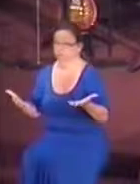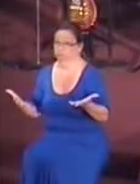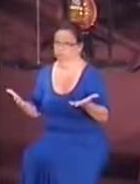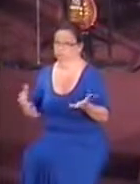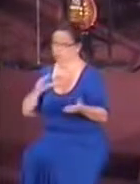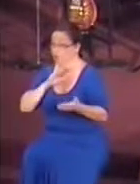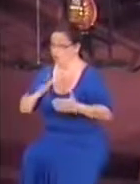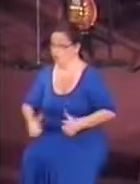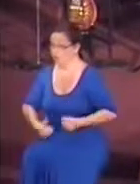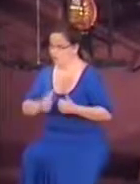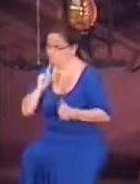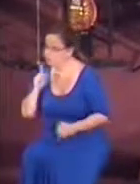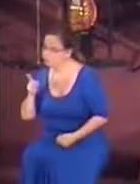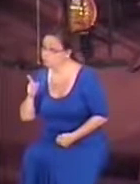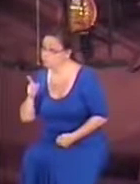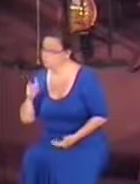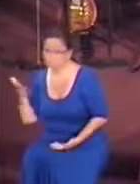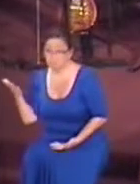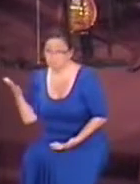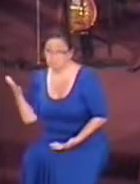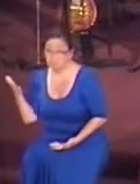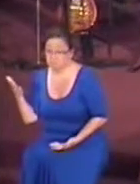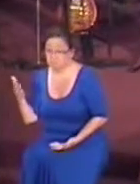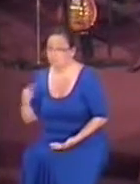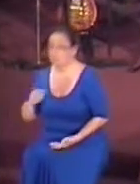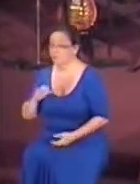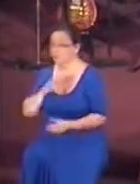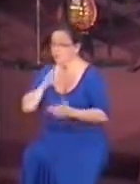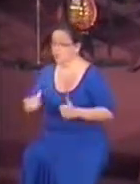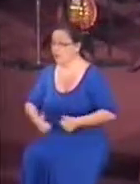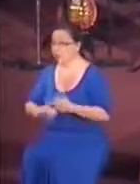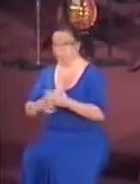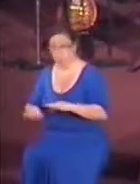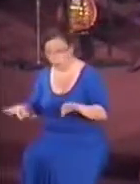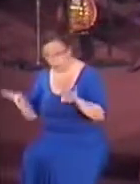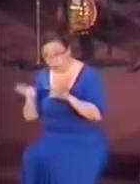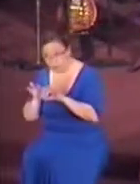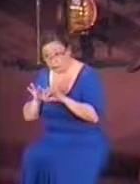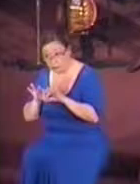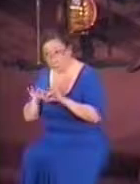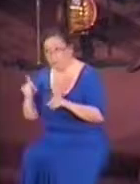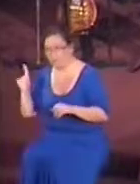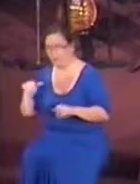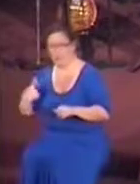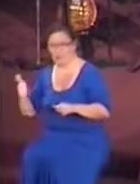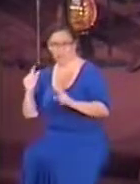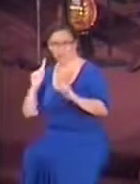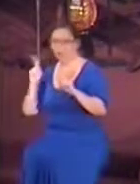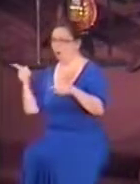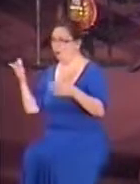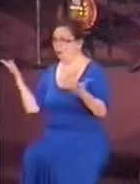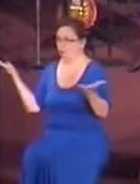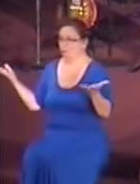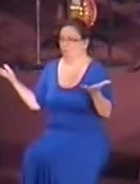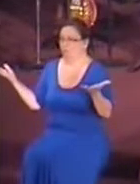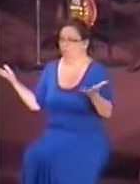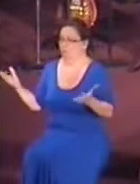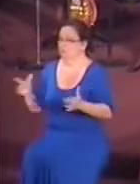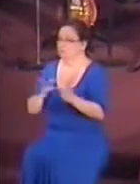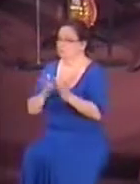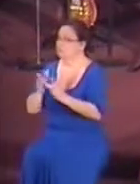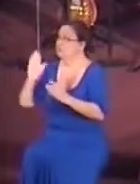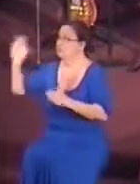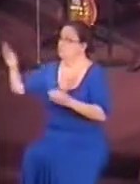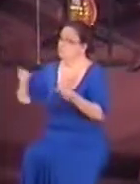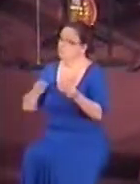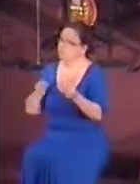Is Christianity true? Is Christianity worth it? Well, where else are you going to go? Jesus in his